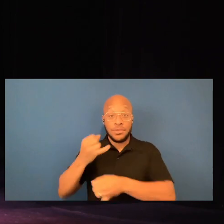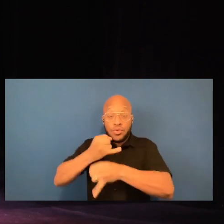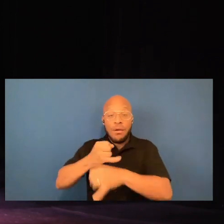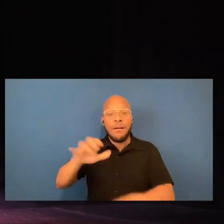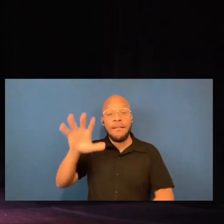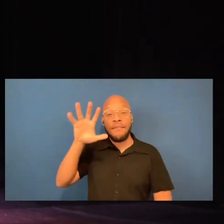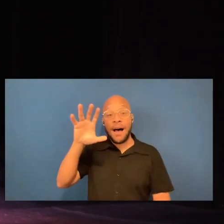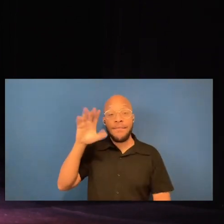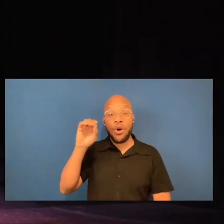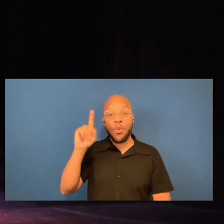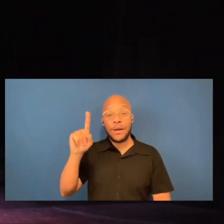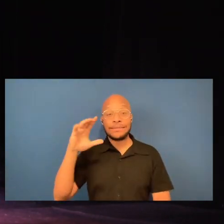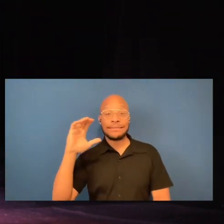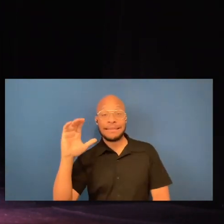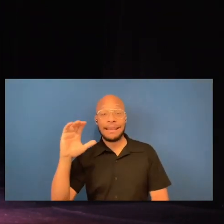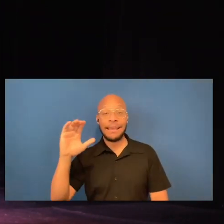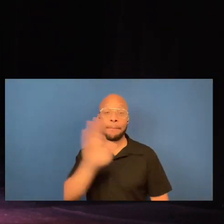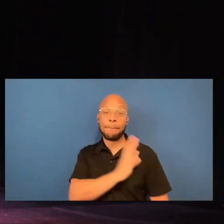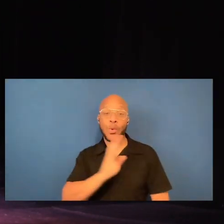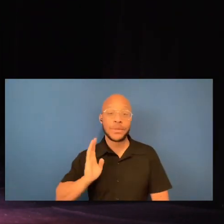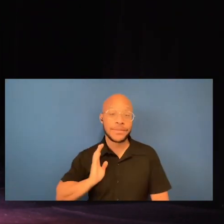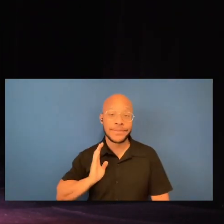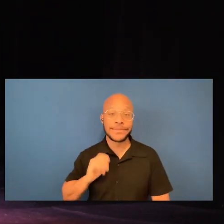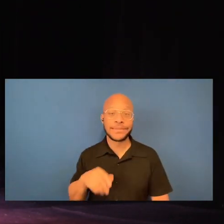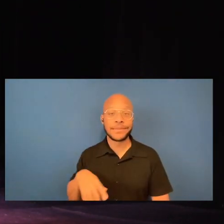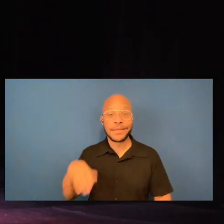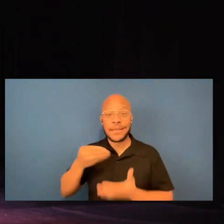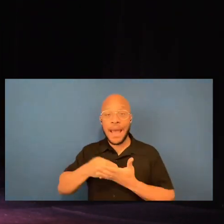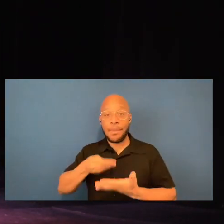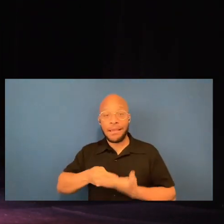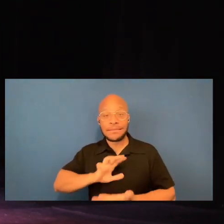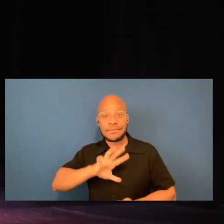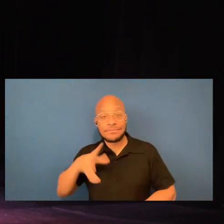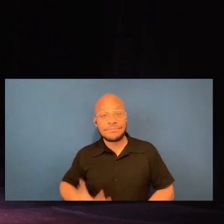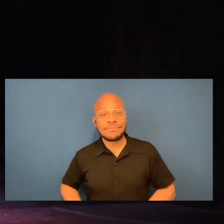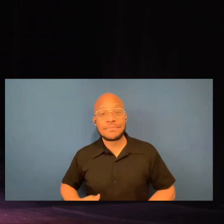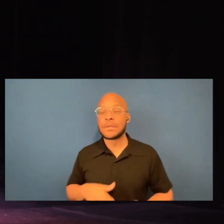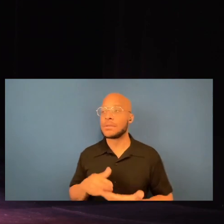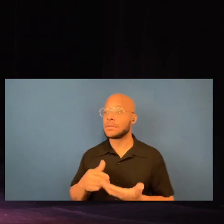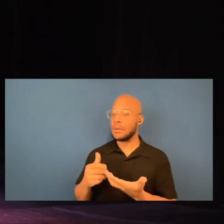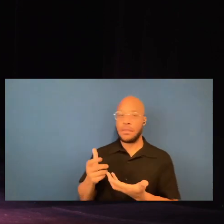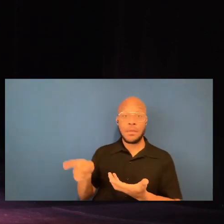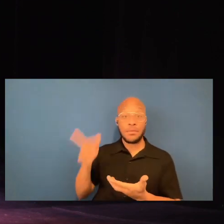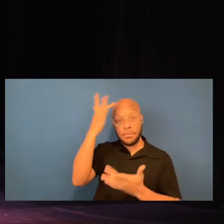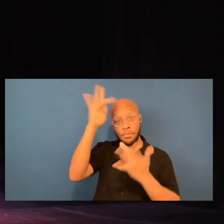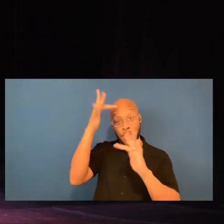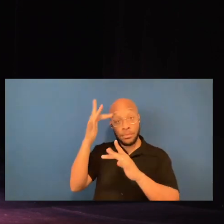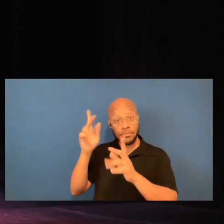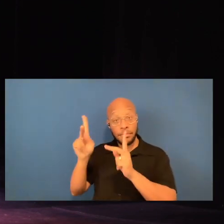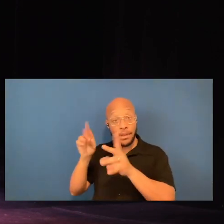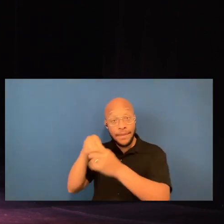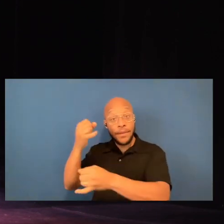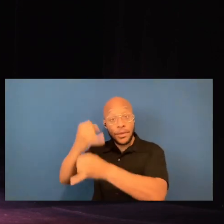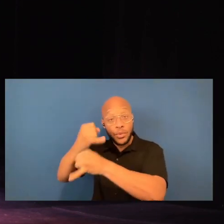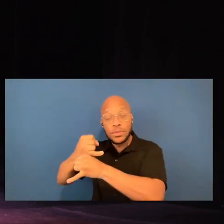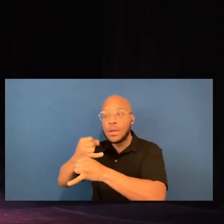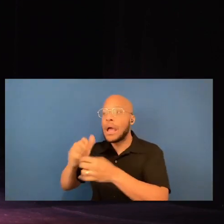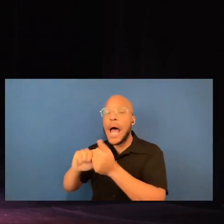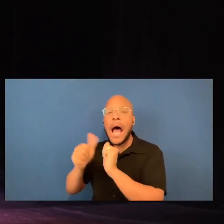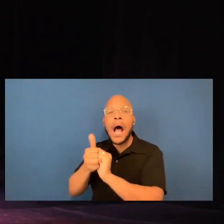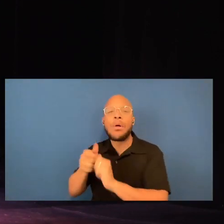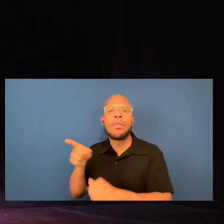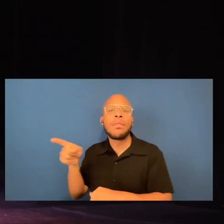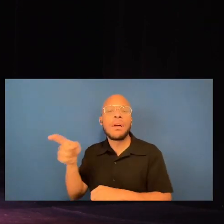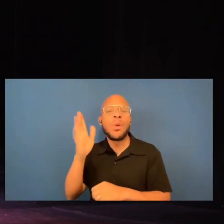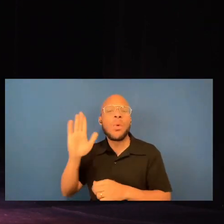practicing, successful capitalists. But I believe that you brilliant humans inside these institutions are going to wield these beasts